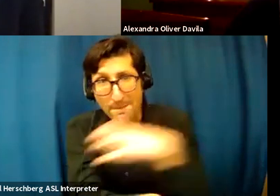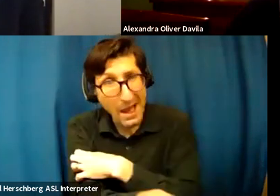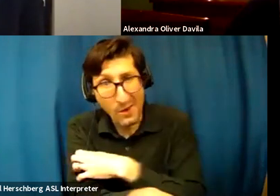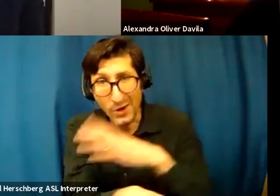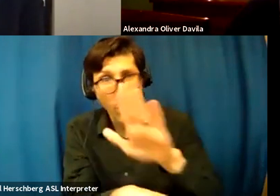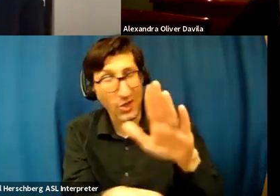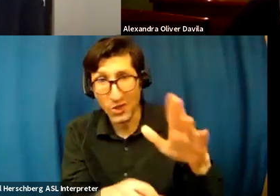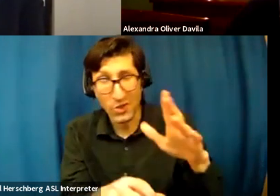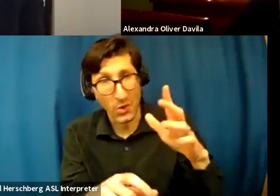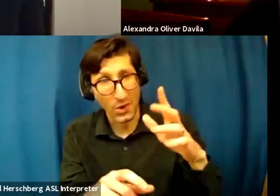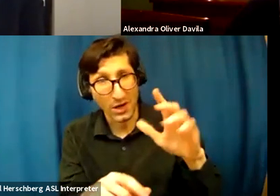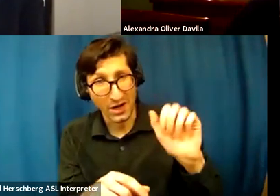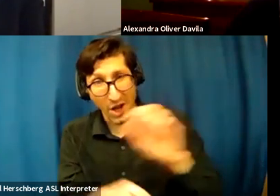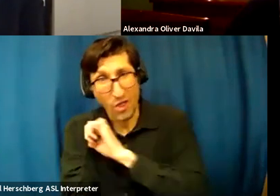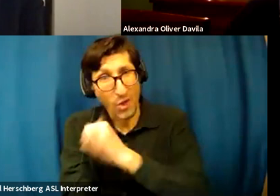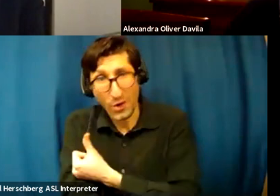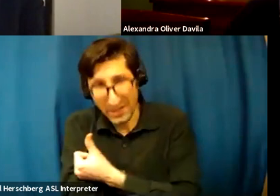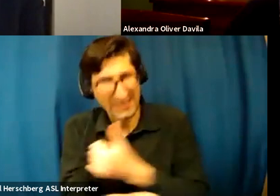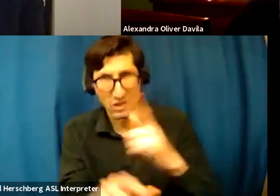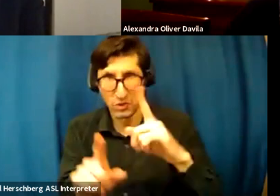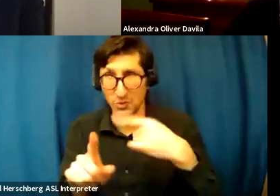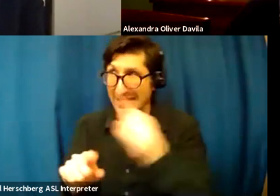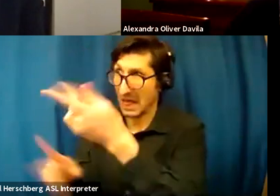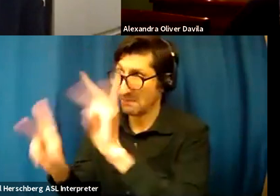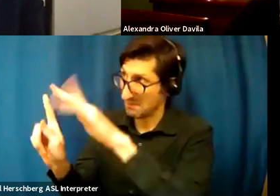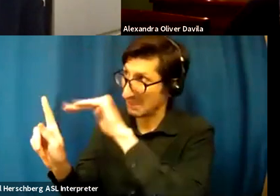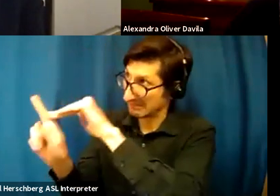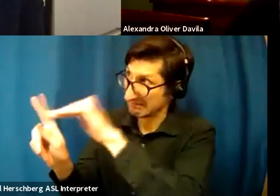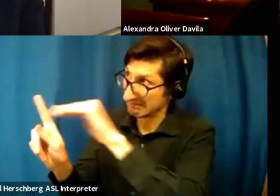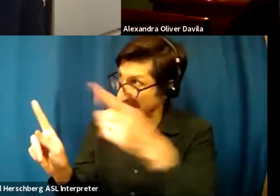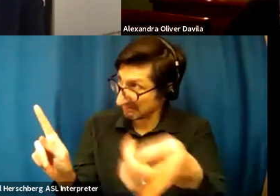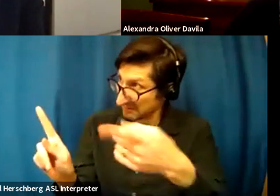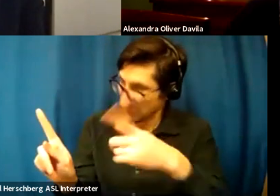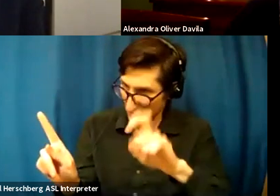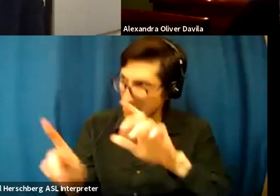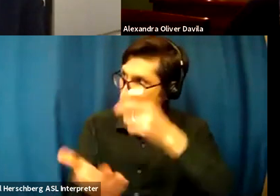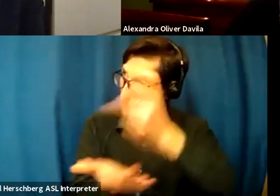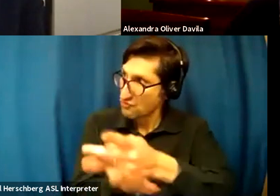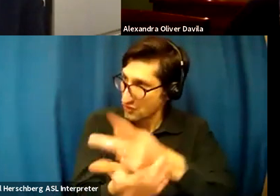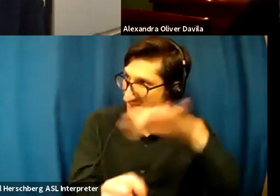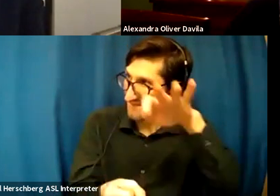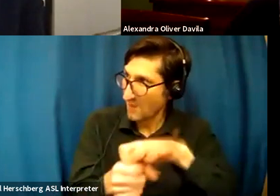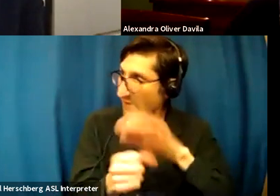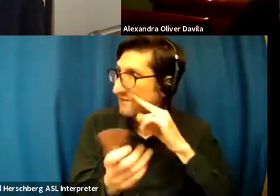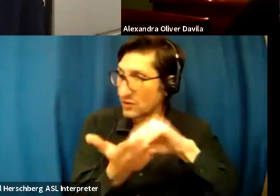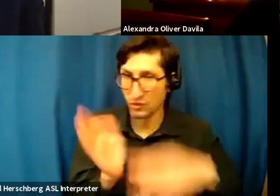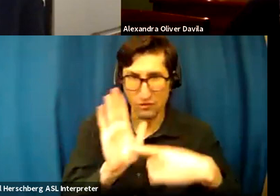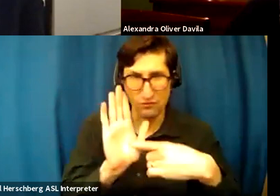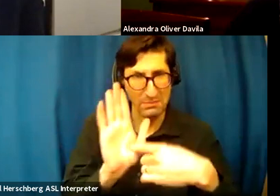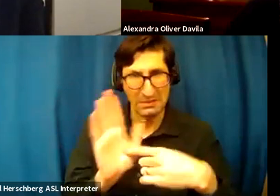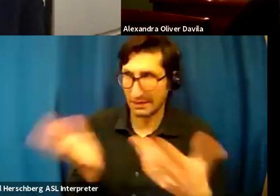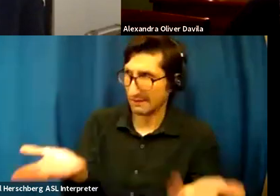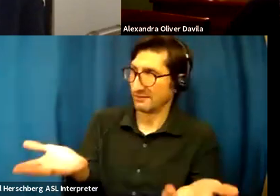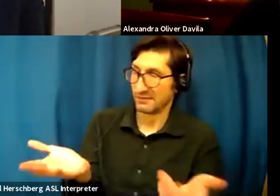push our politicians and our leaders who are in those positions to push that matter to secure for the student representative to have a